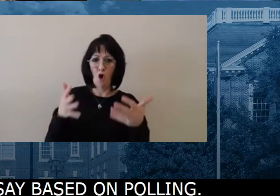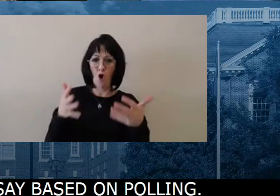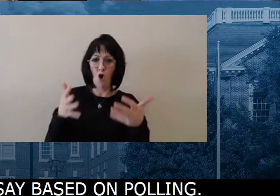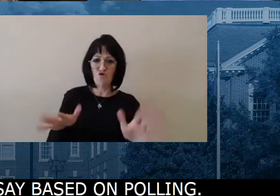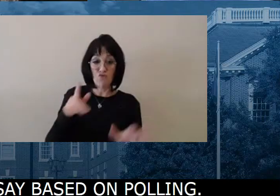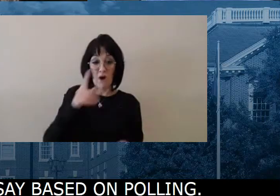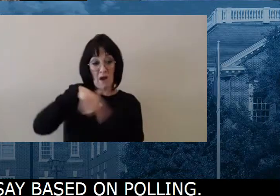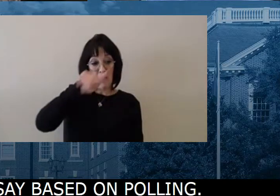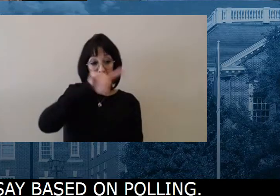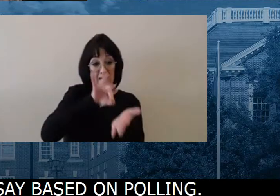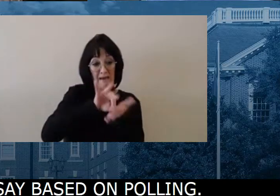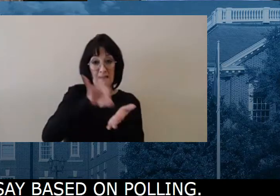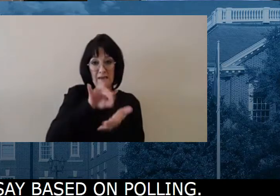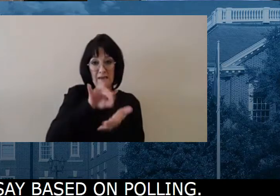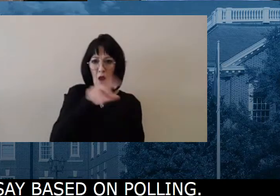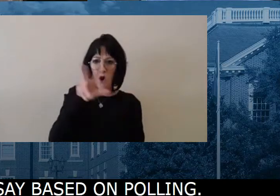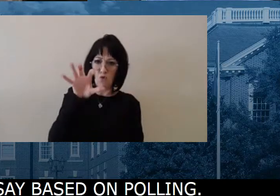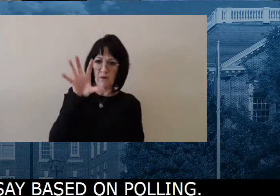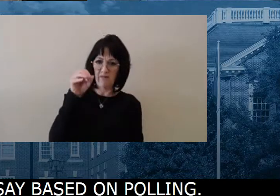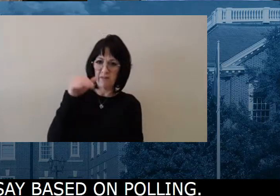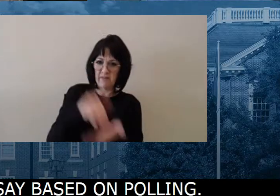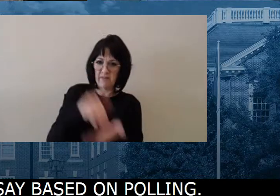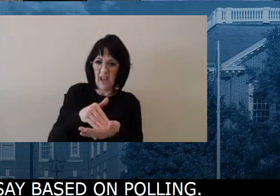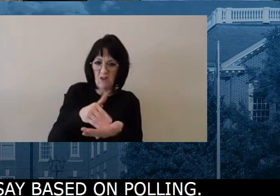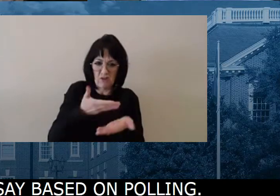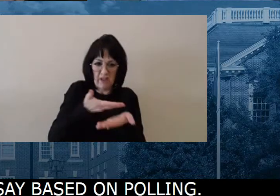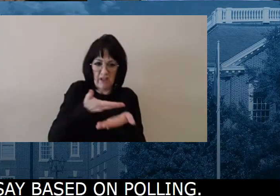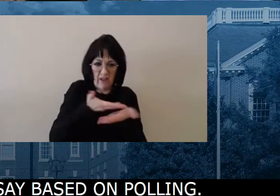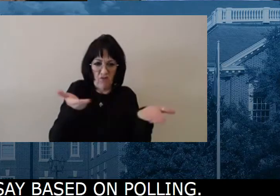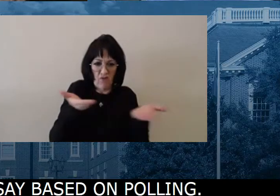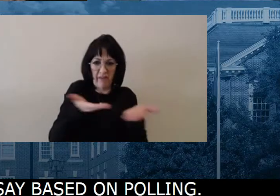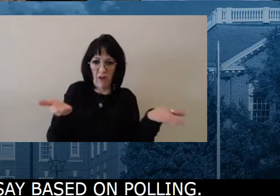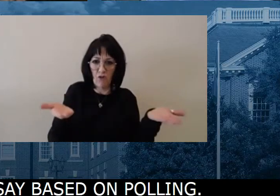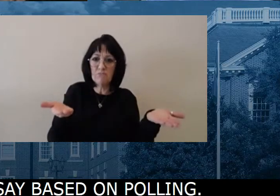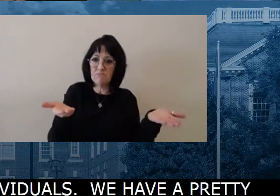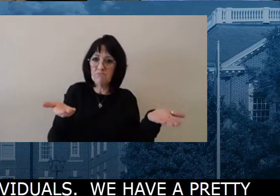of the Delaware population that is eligible already.